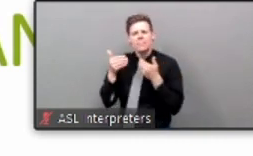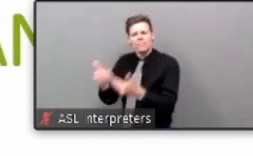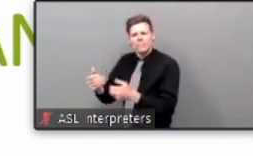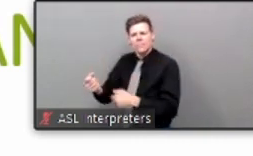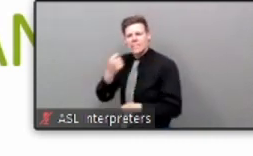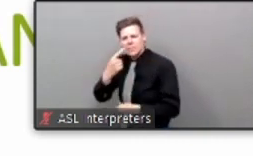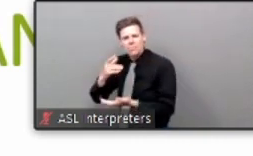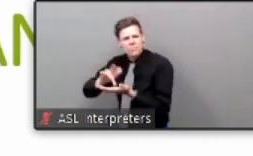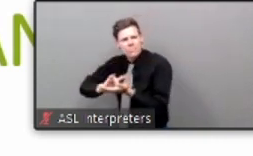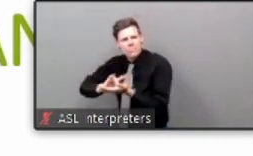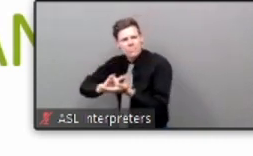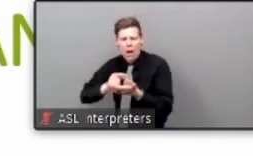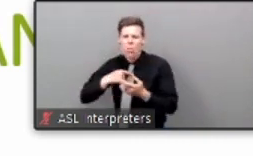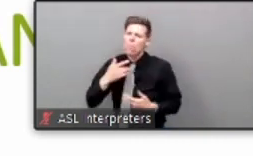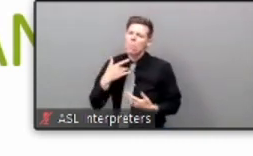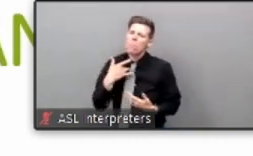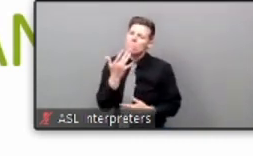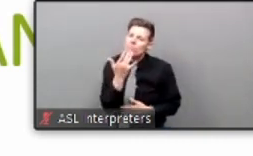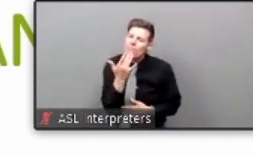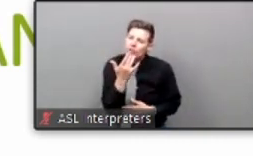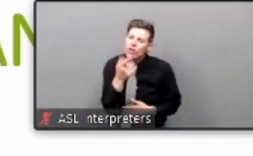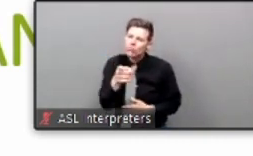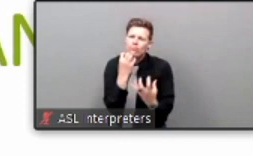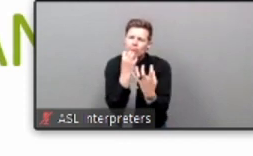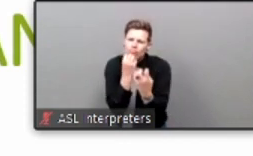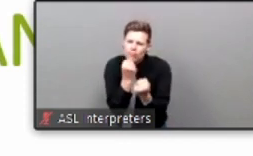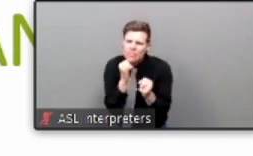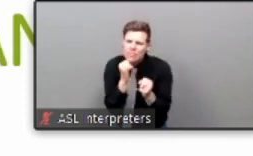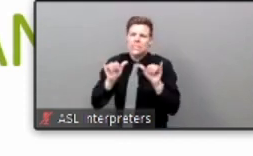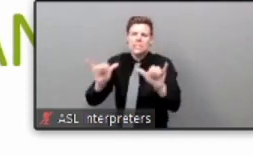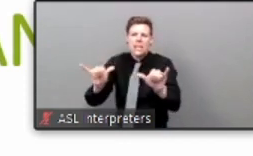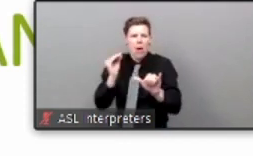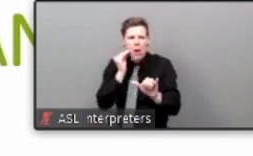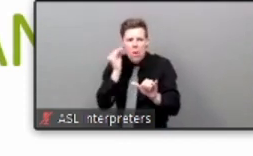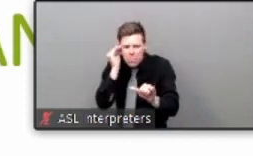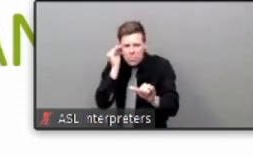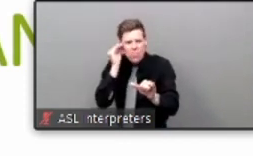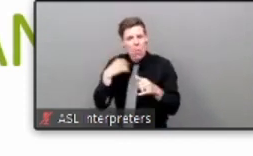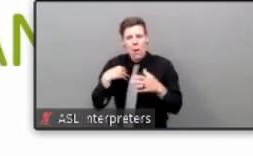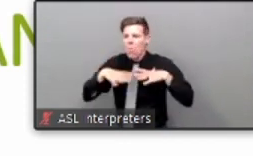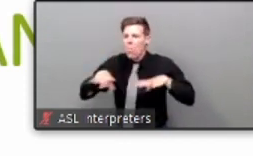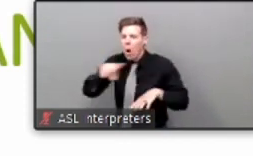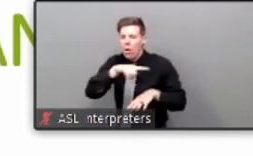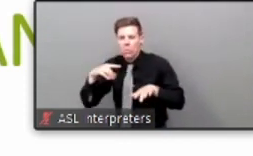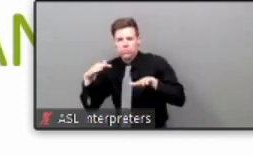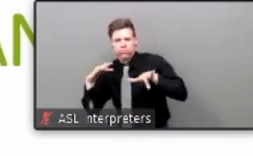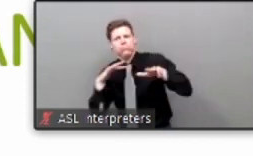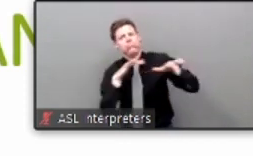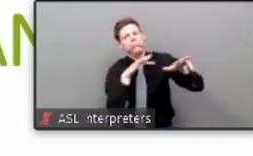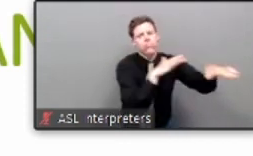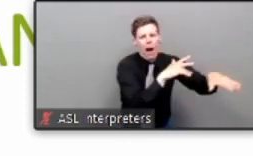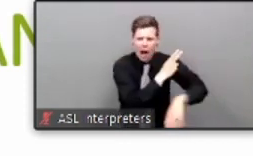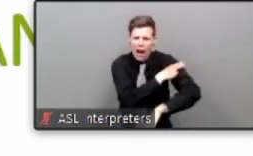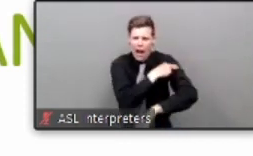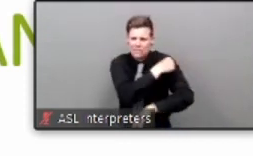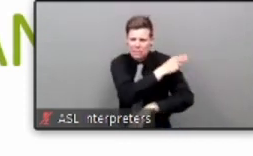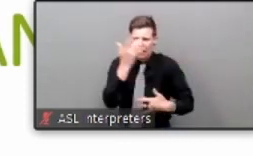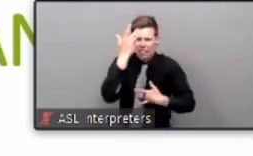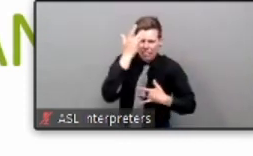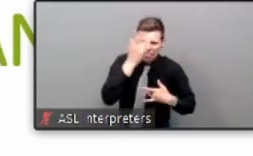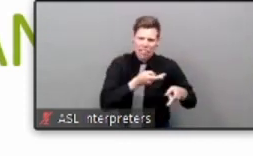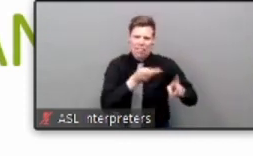you here, remember the face covering guidance that applies mainly now to unvaccinated people in